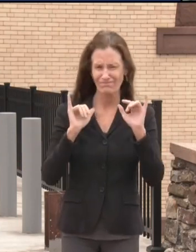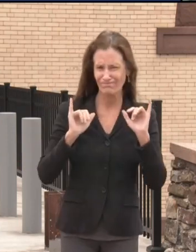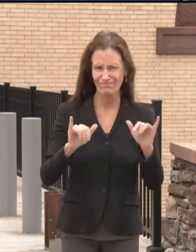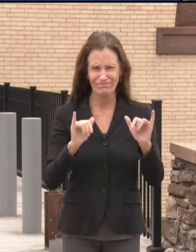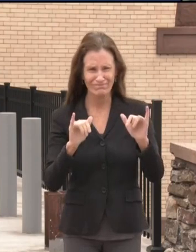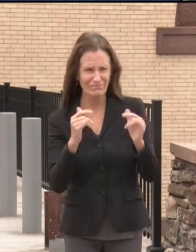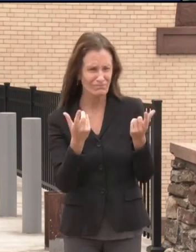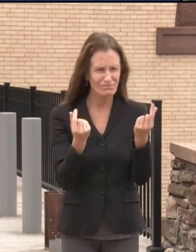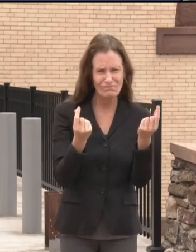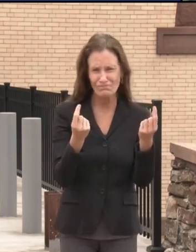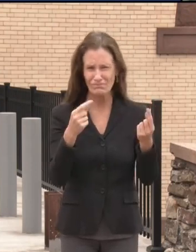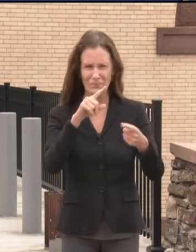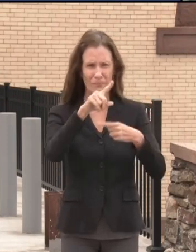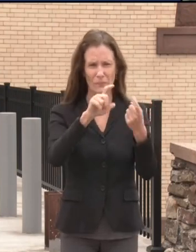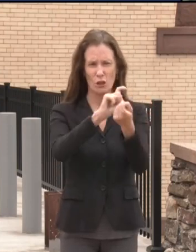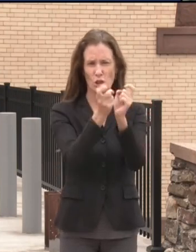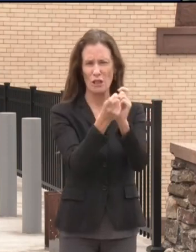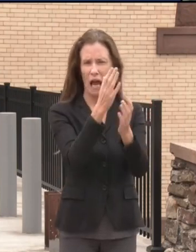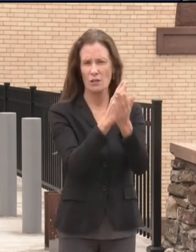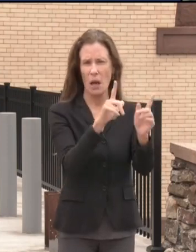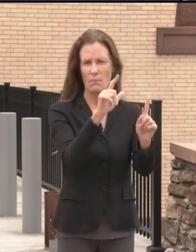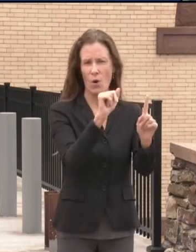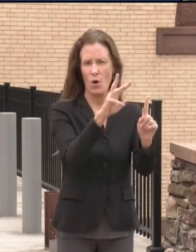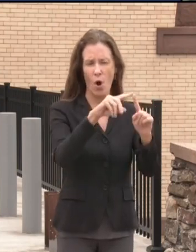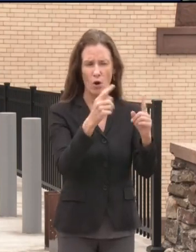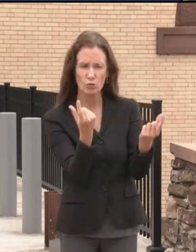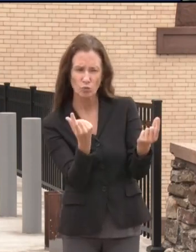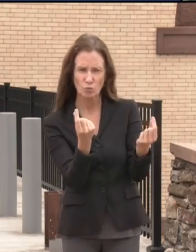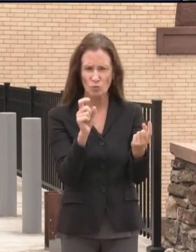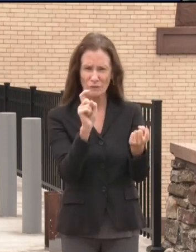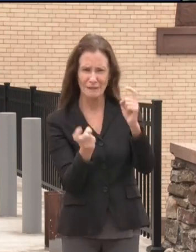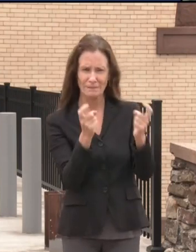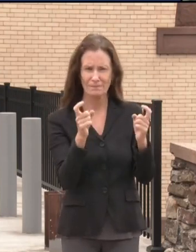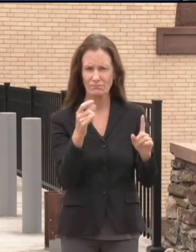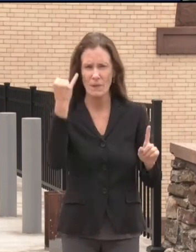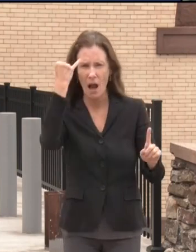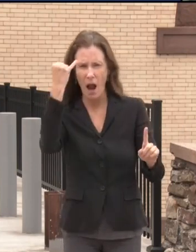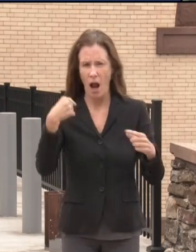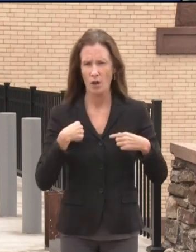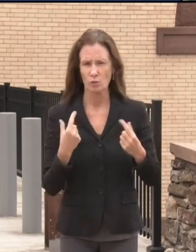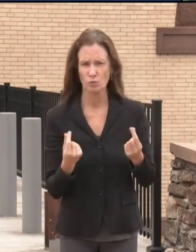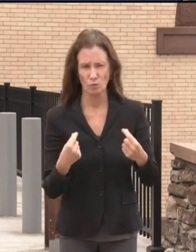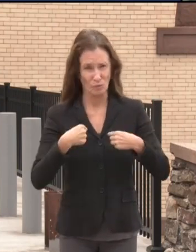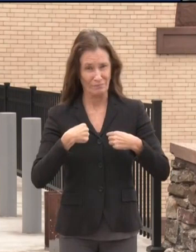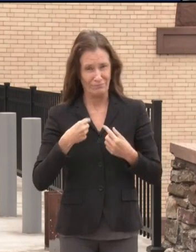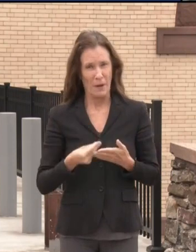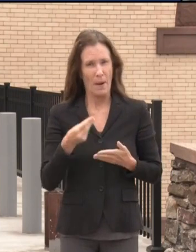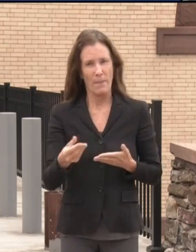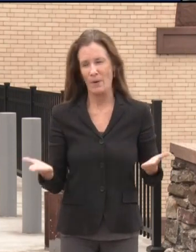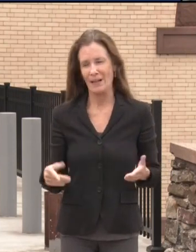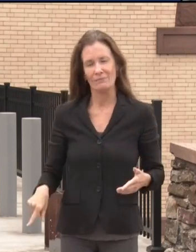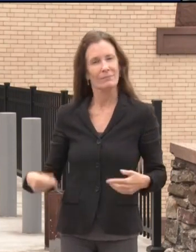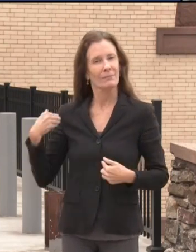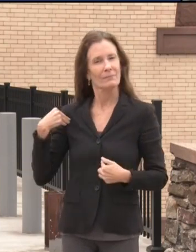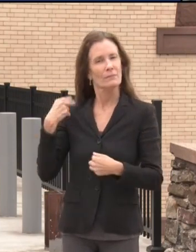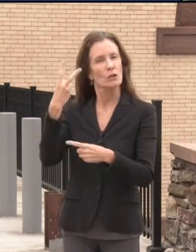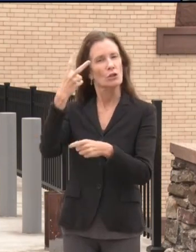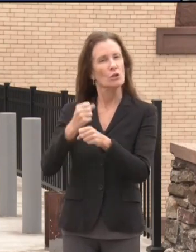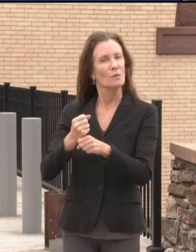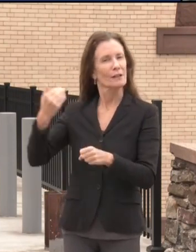at a time. Thankful that I could share the building we purchased here 2 years ago with you guys this morning. We have 80